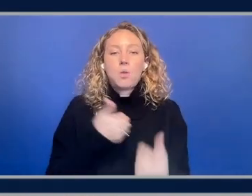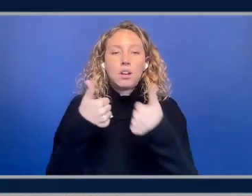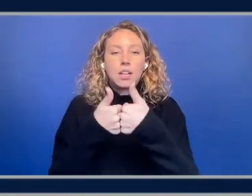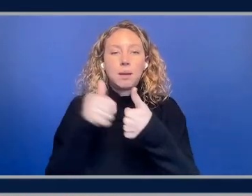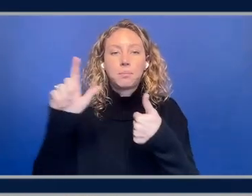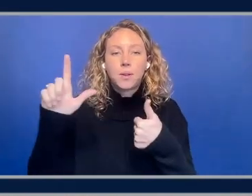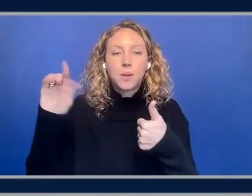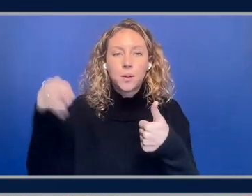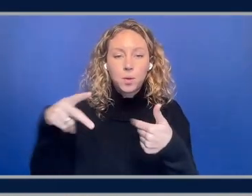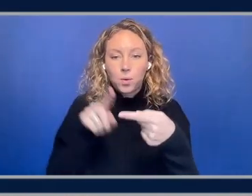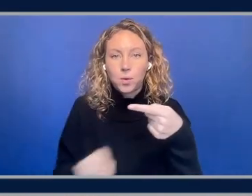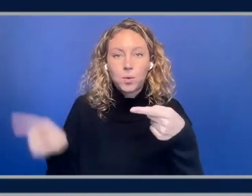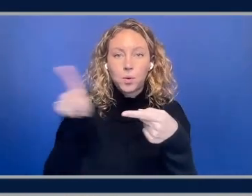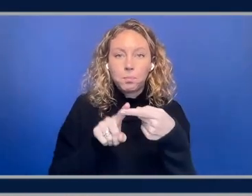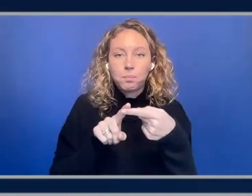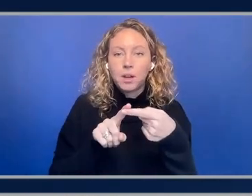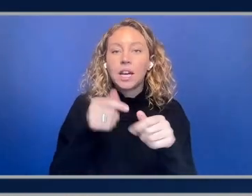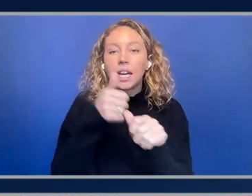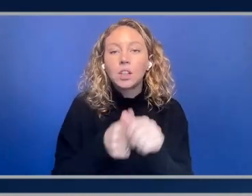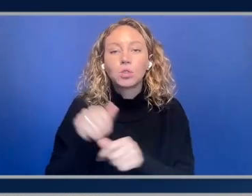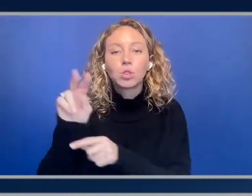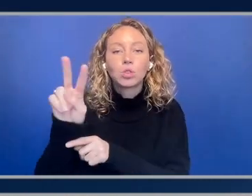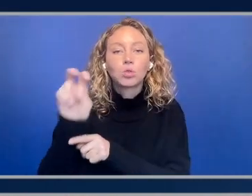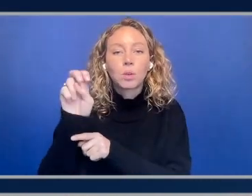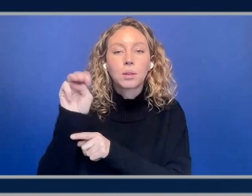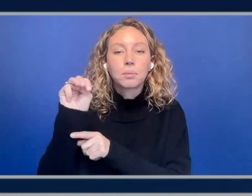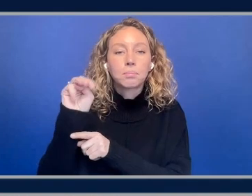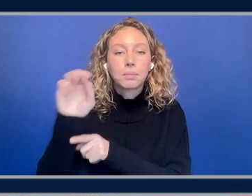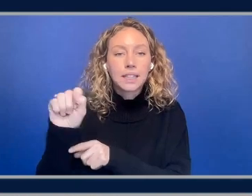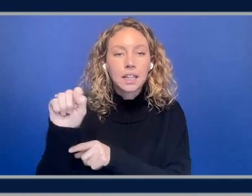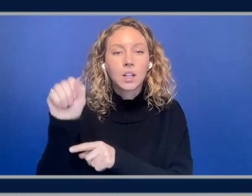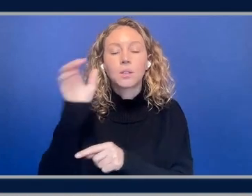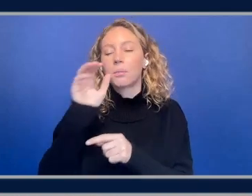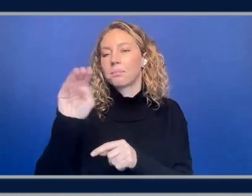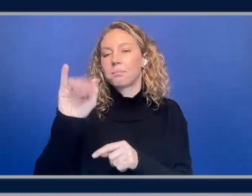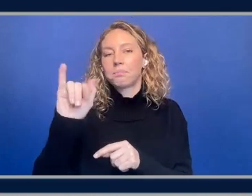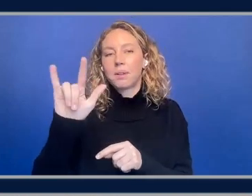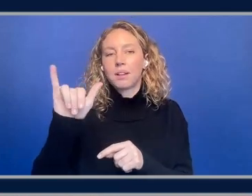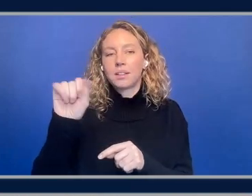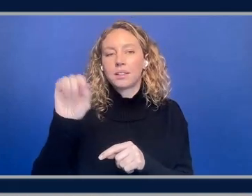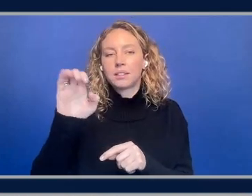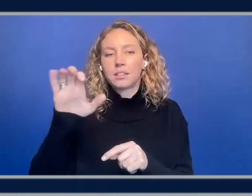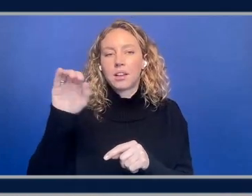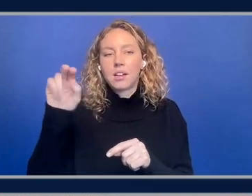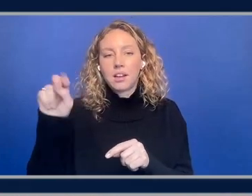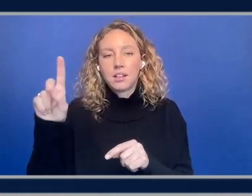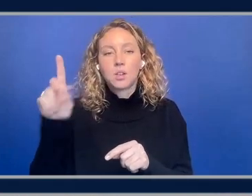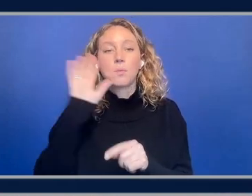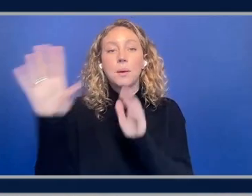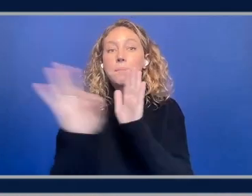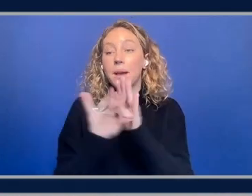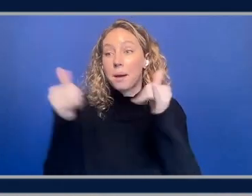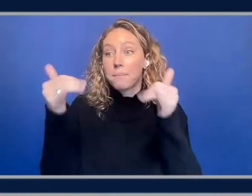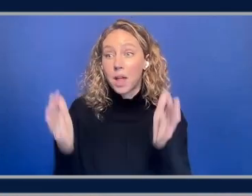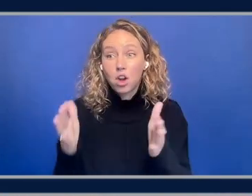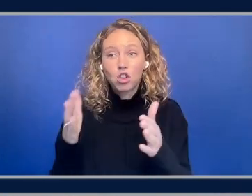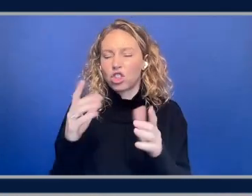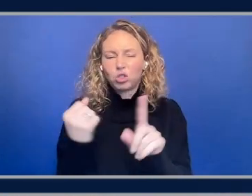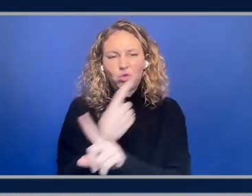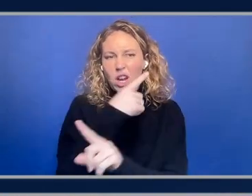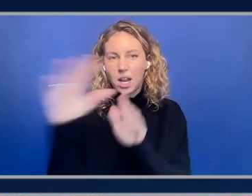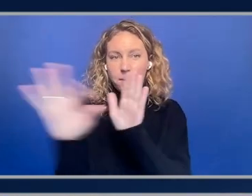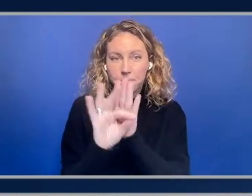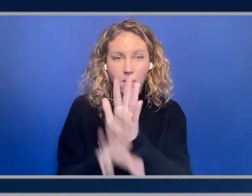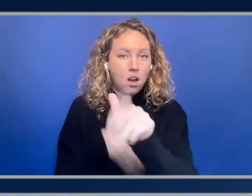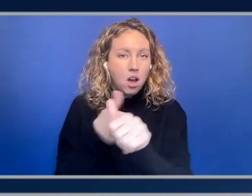of a second or 200 millisecond, we'll be picking a player at random and then update the player score. So here we pick a player, update the number